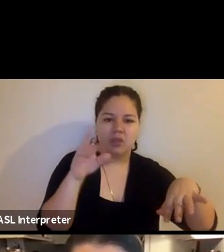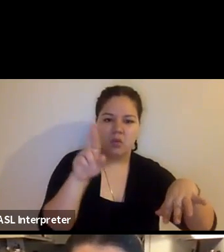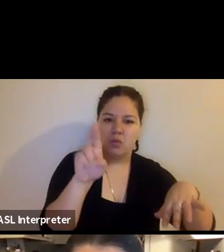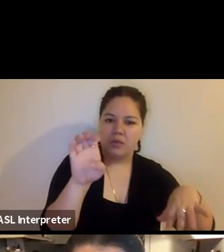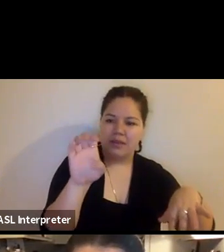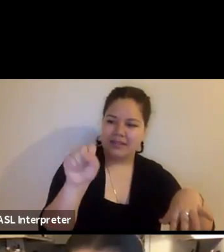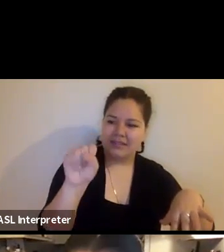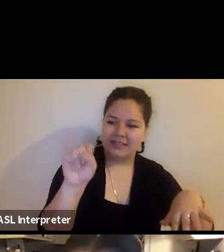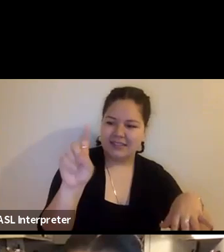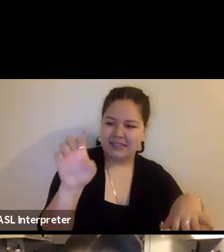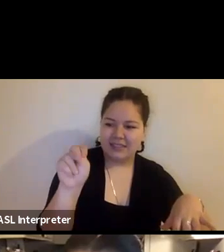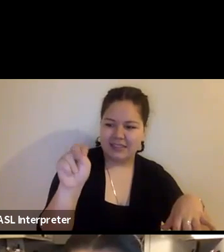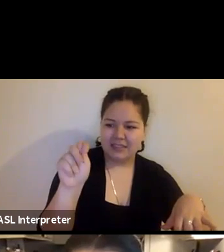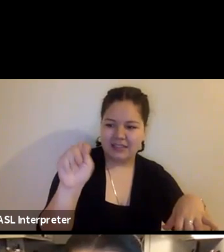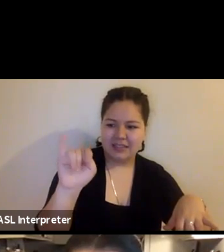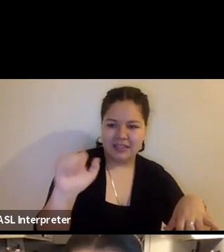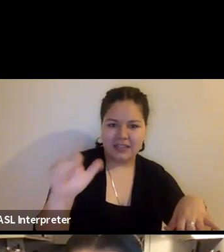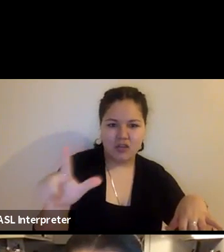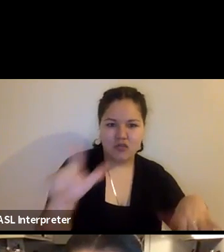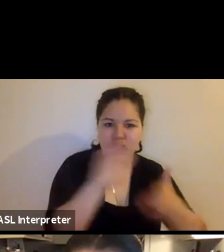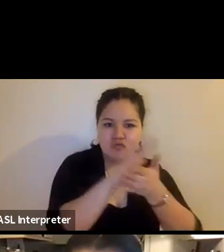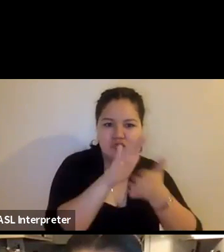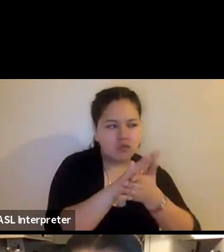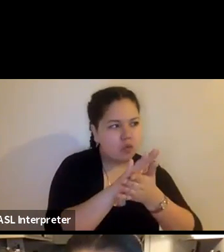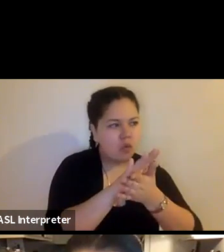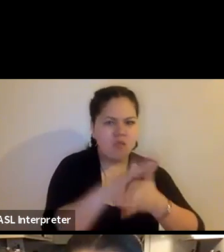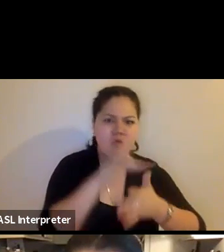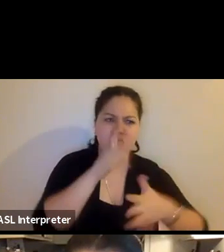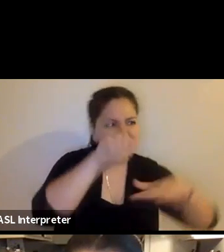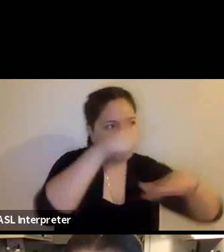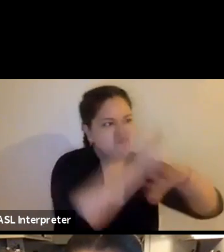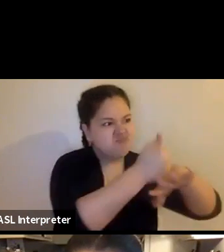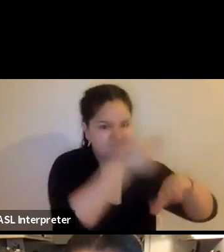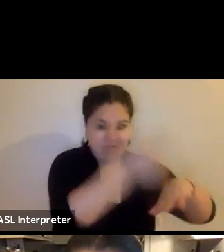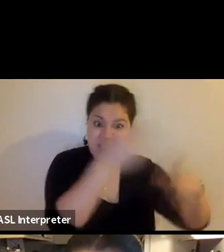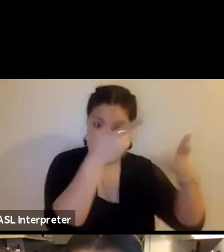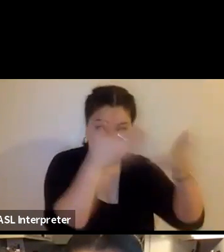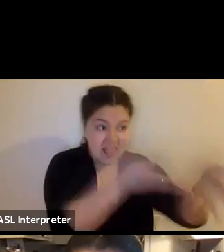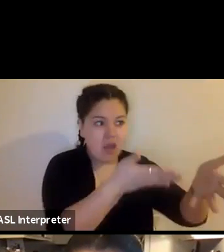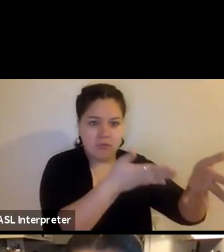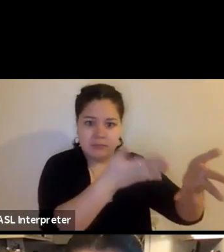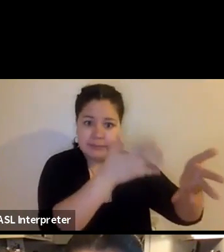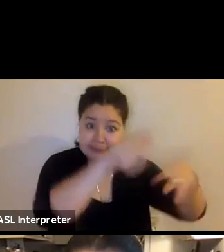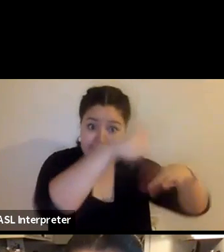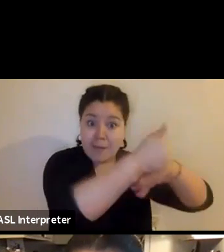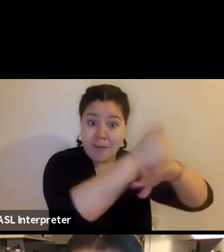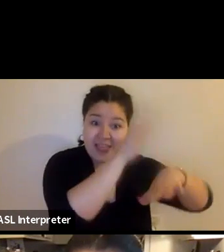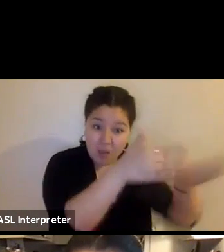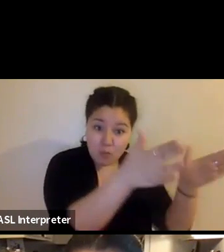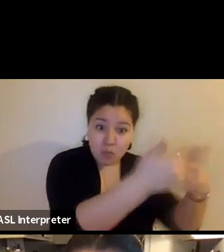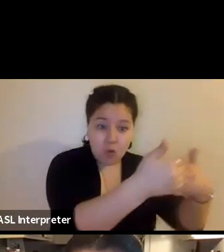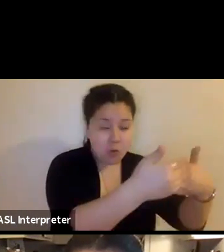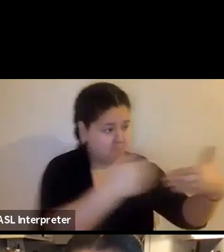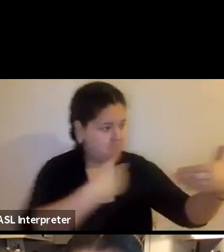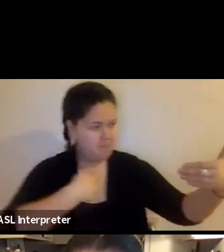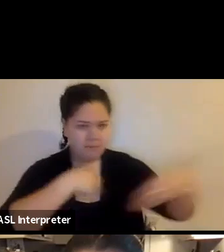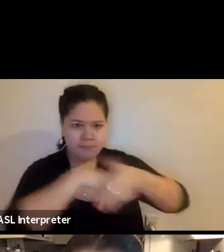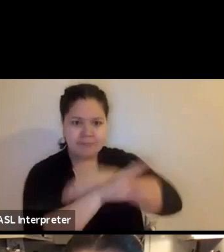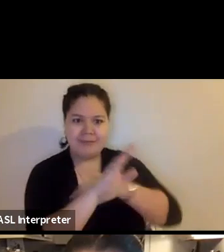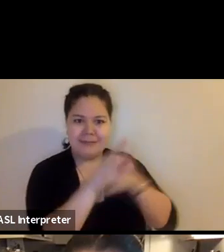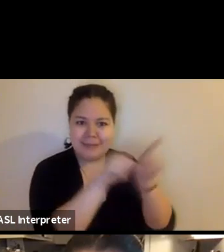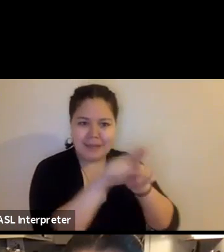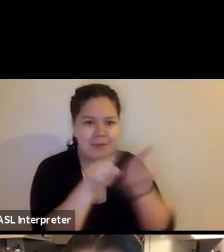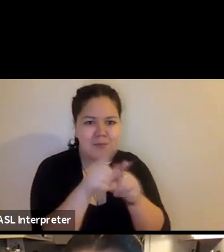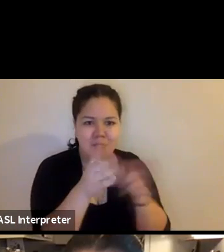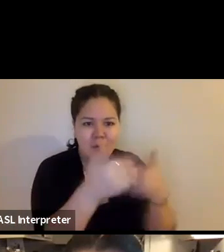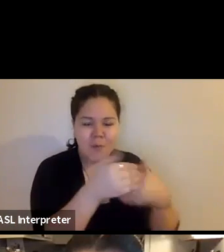and mover and shaker of the Indian Act that controlled our lives for so many generations,